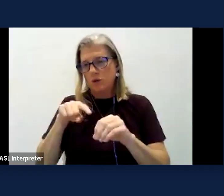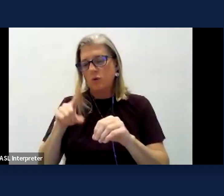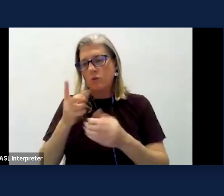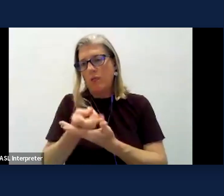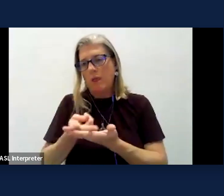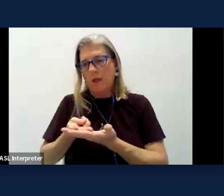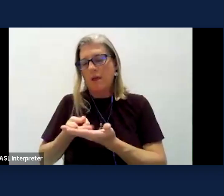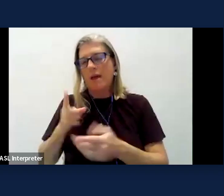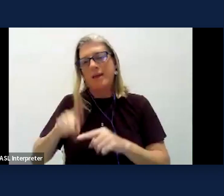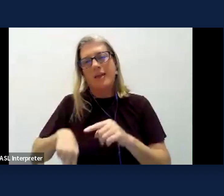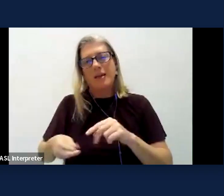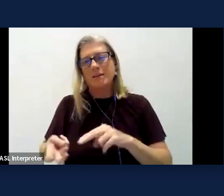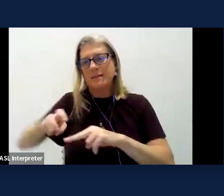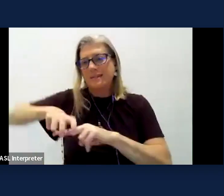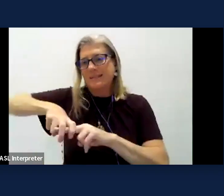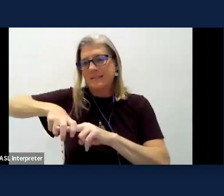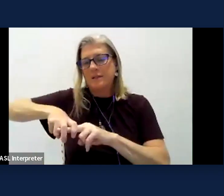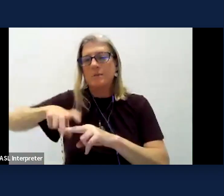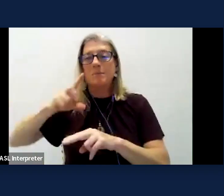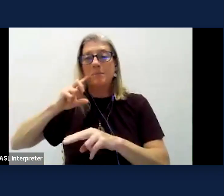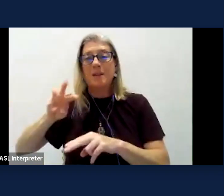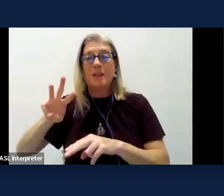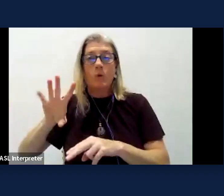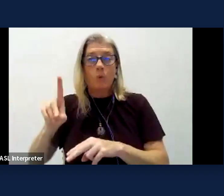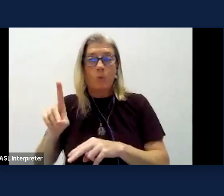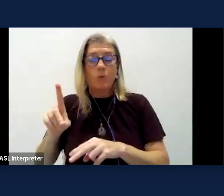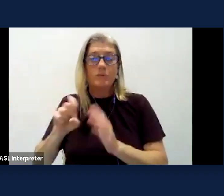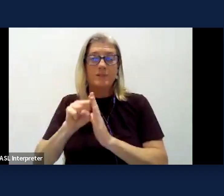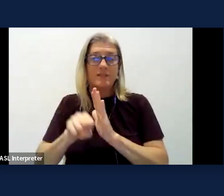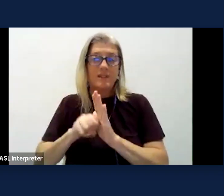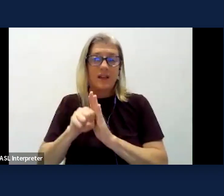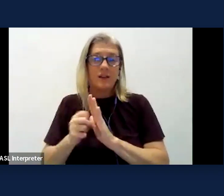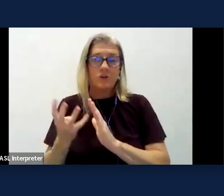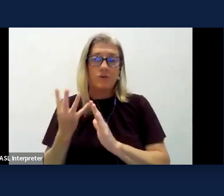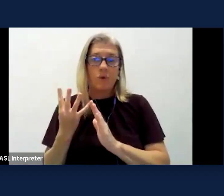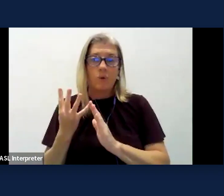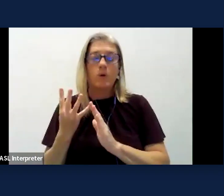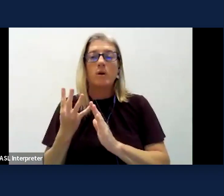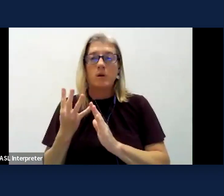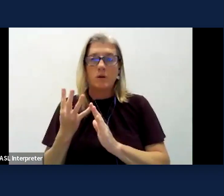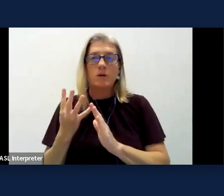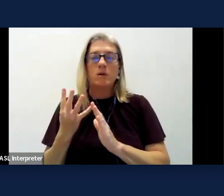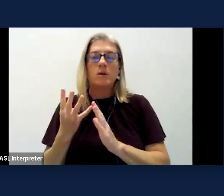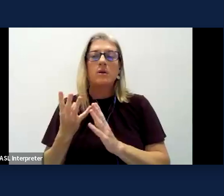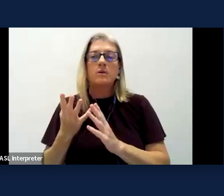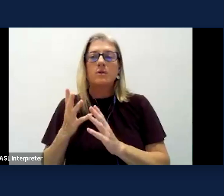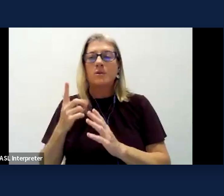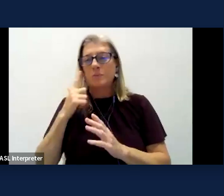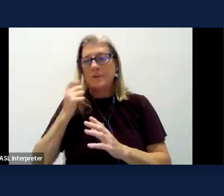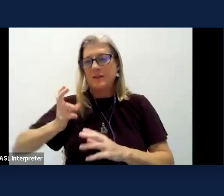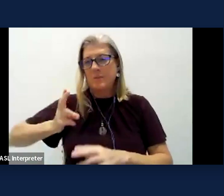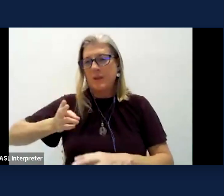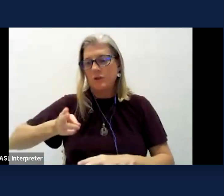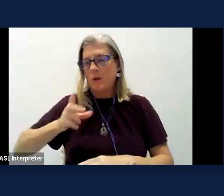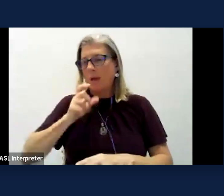sit, because of the wounds, because of the stage 4 wounds that healed. So because of that history, I'm not